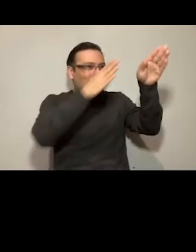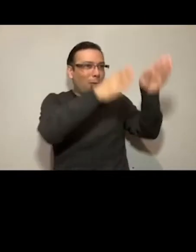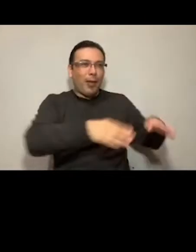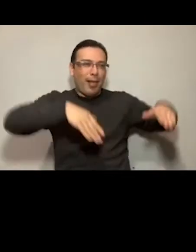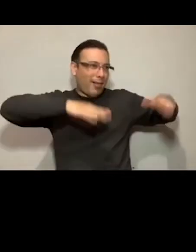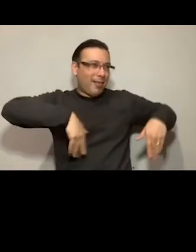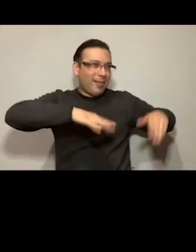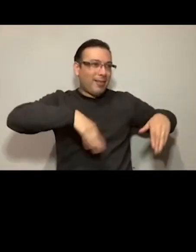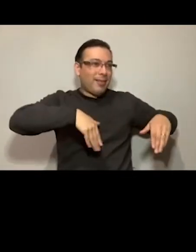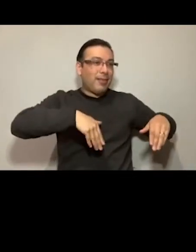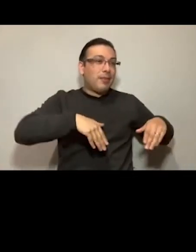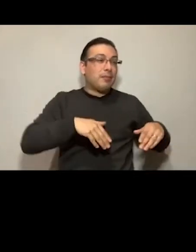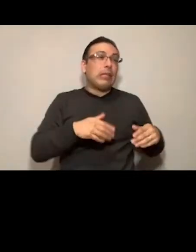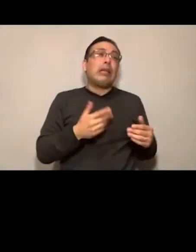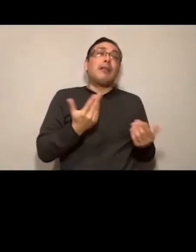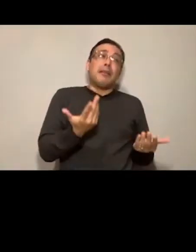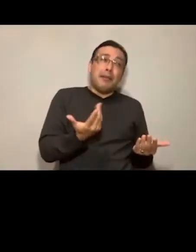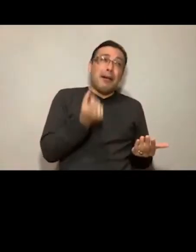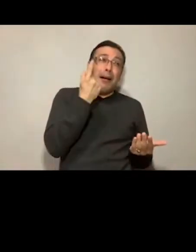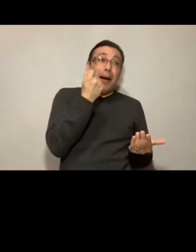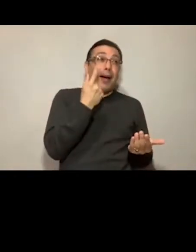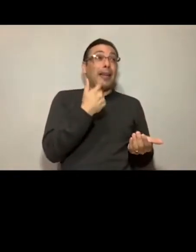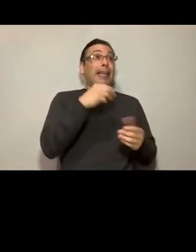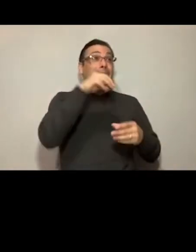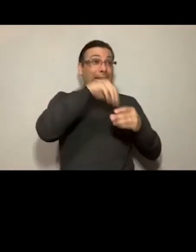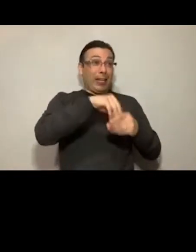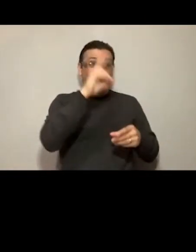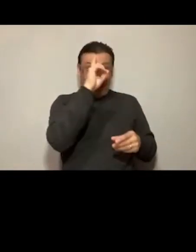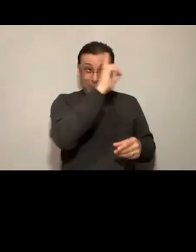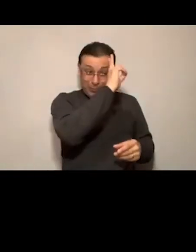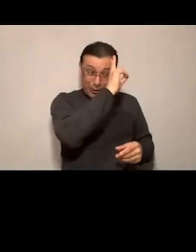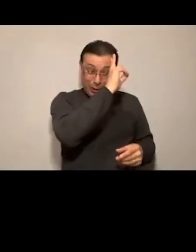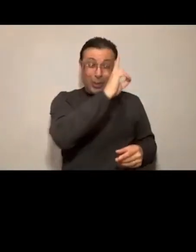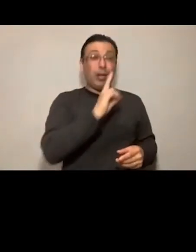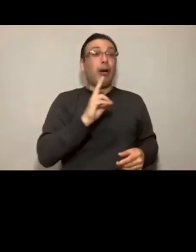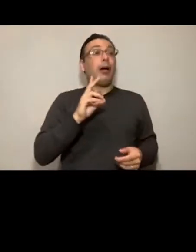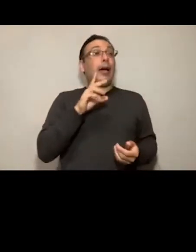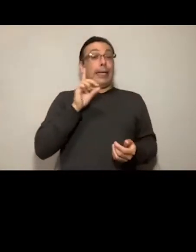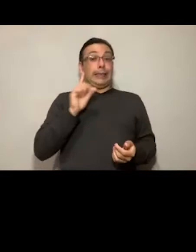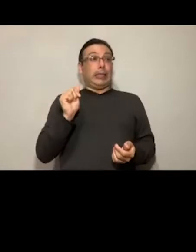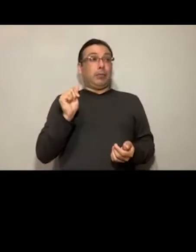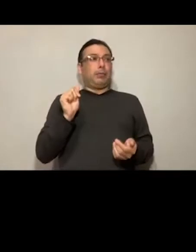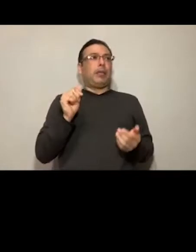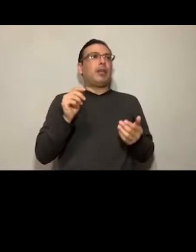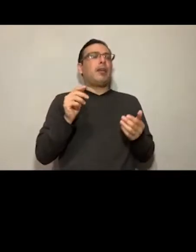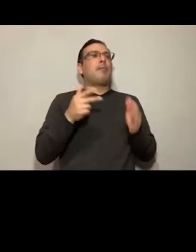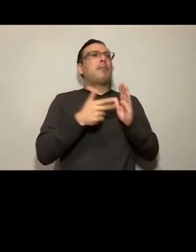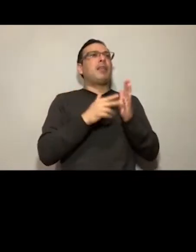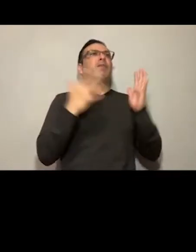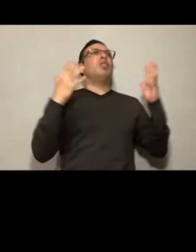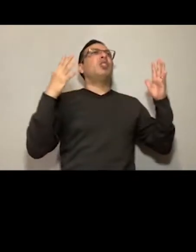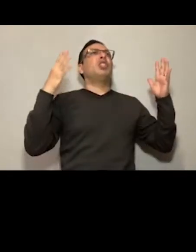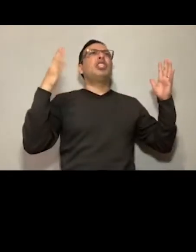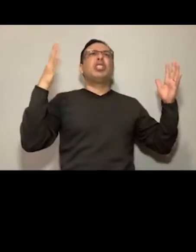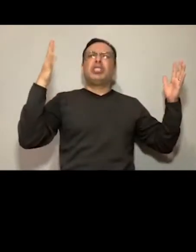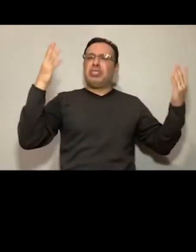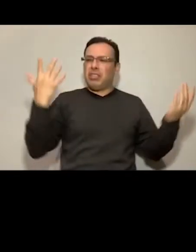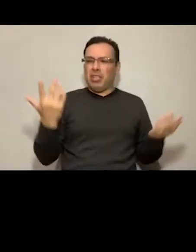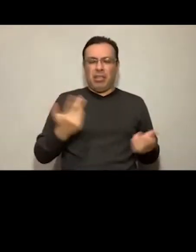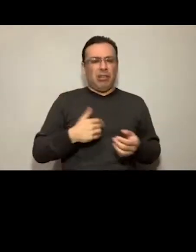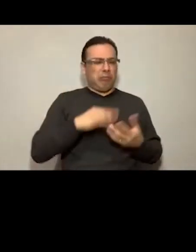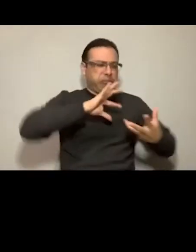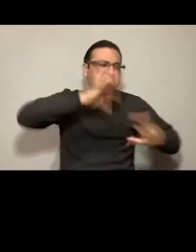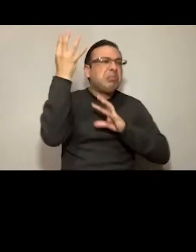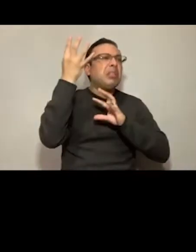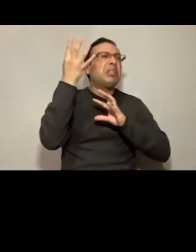that disability is often deemed the death sentence, quote unquote, right? We don't see life past a disability, but when you